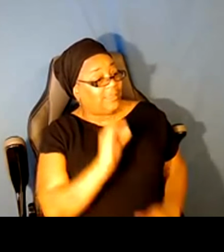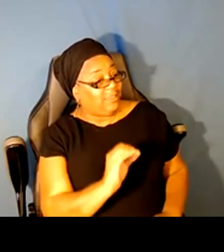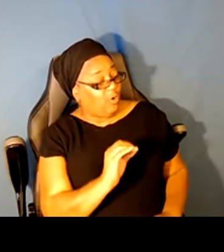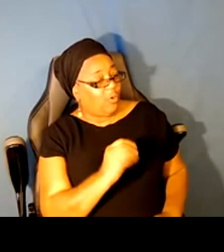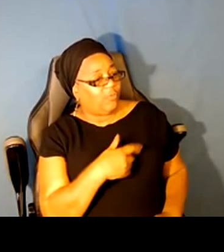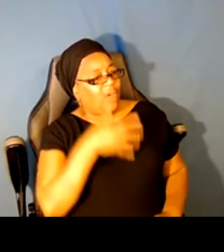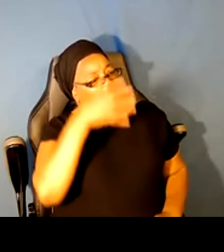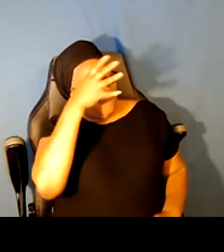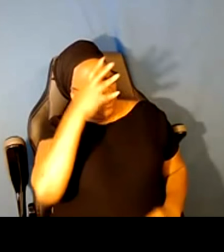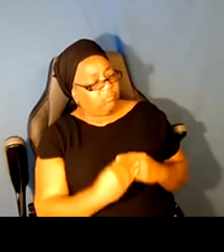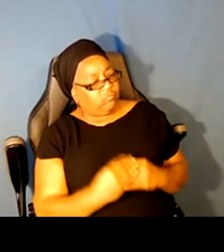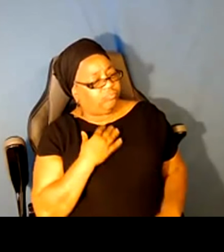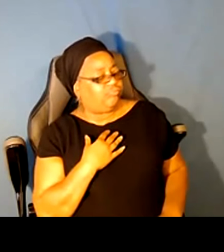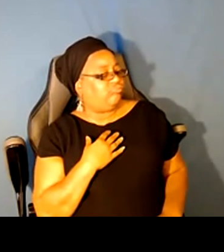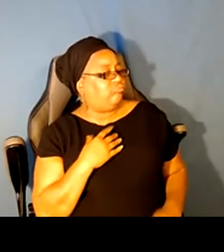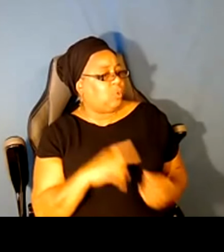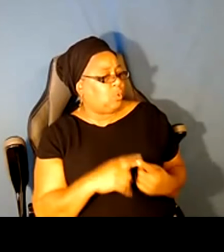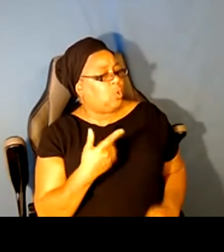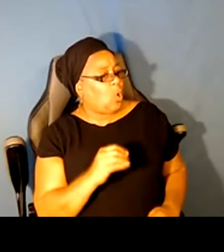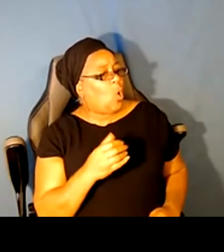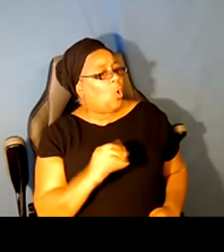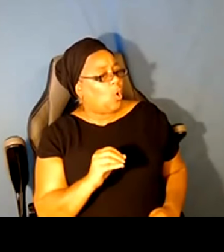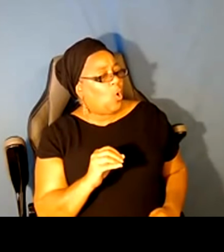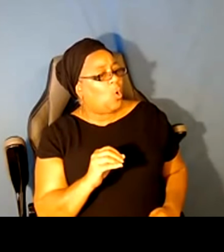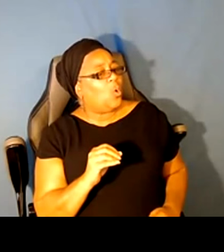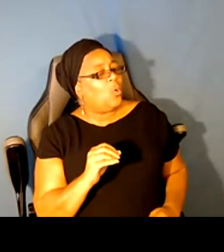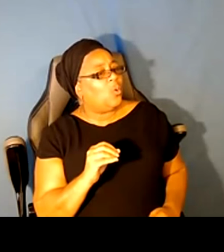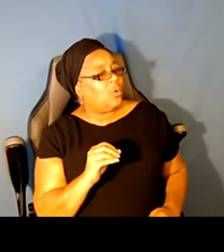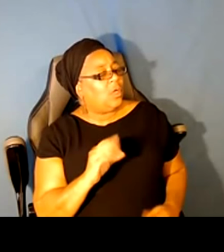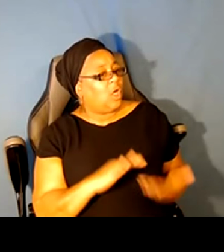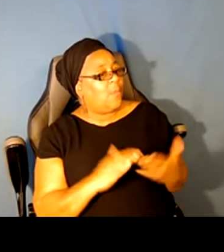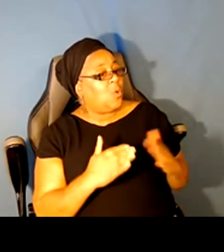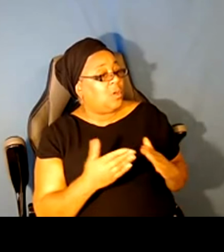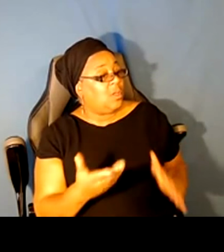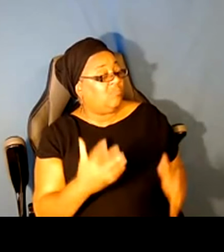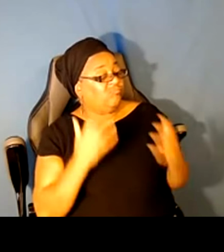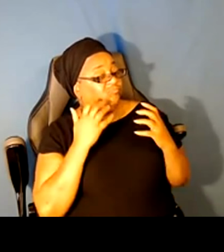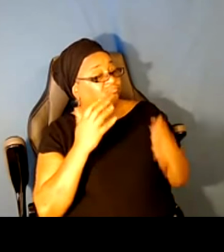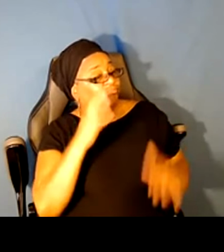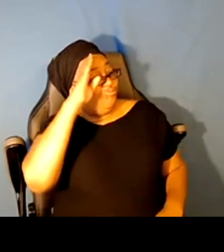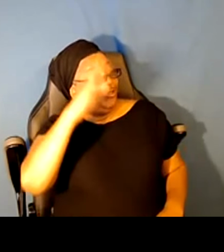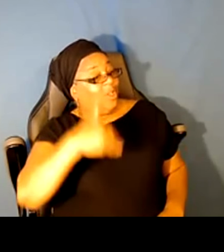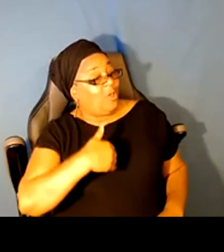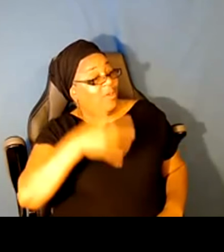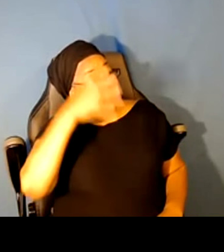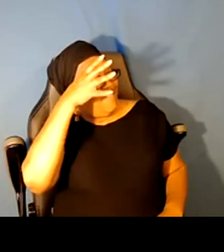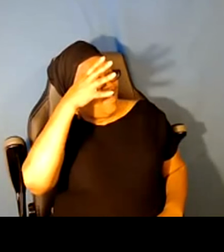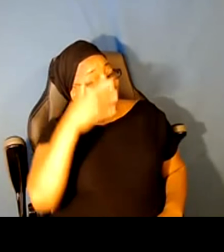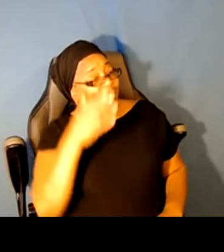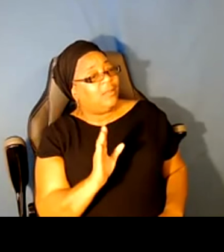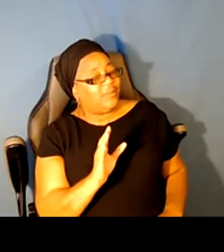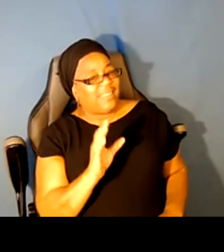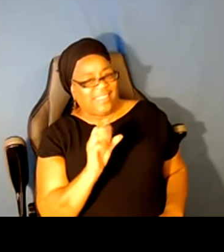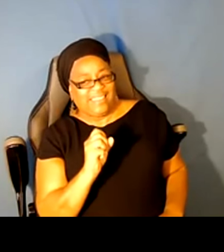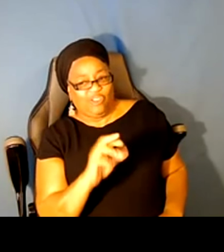a great inspiration into the Go-Go community. Shout out to my father, Paul Buggy Edwards Sr. That's who pretty much stopped